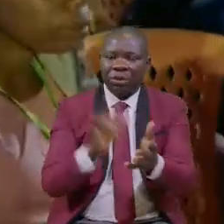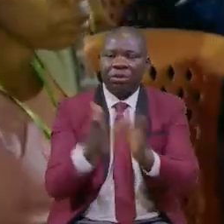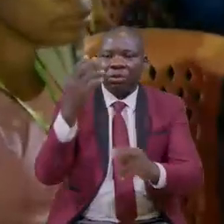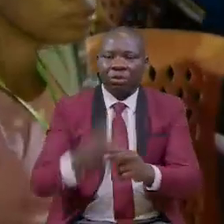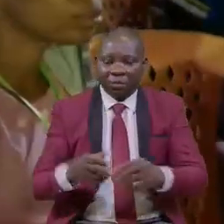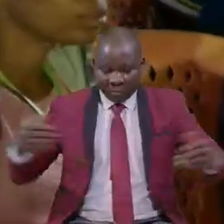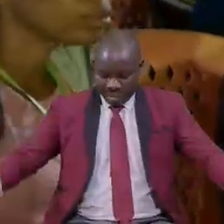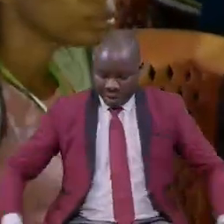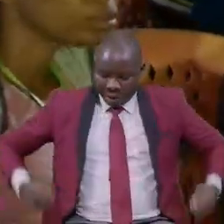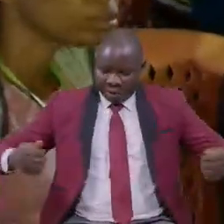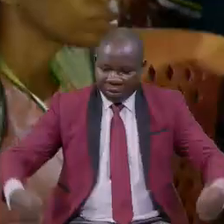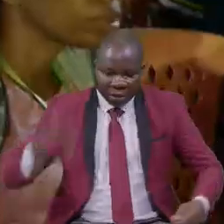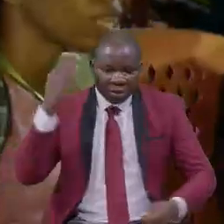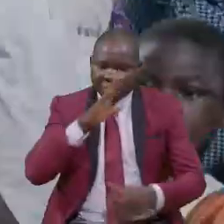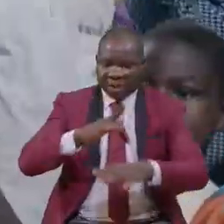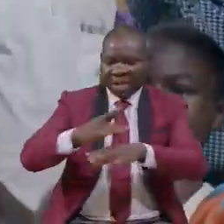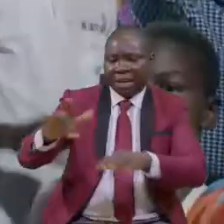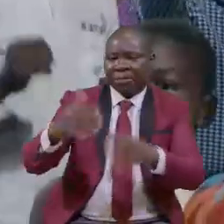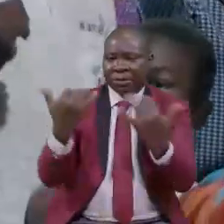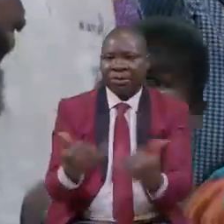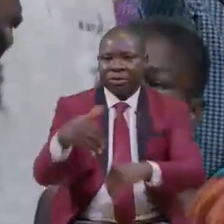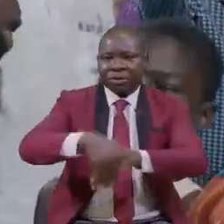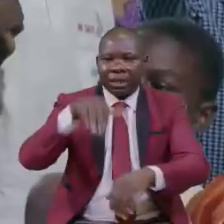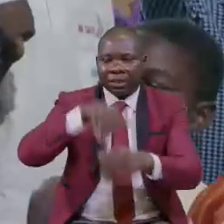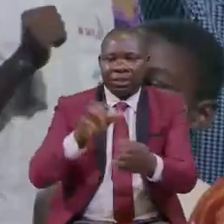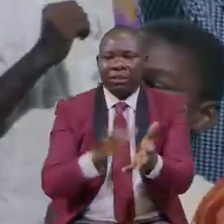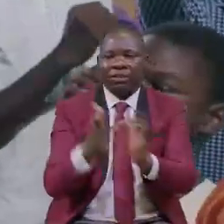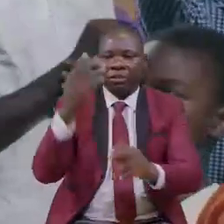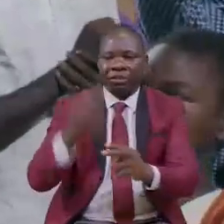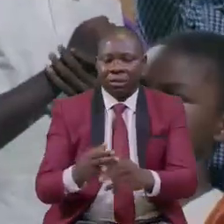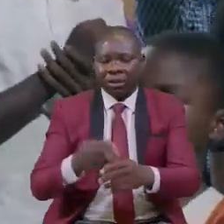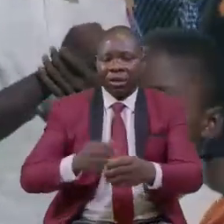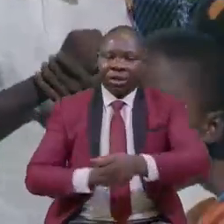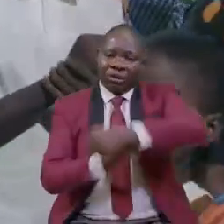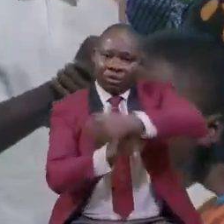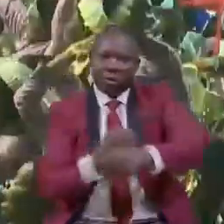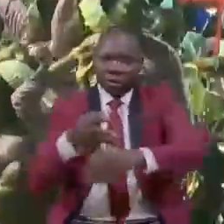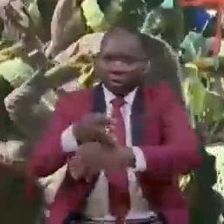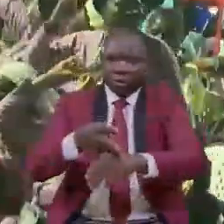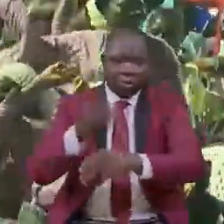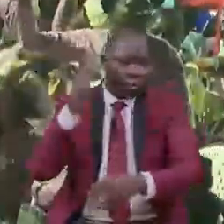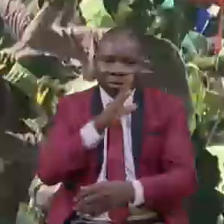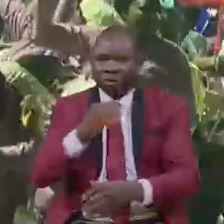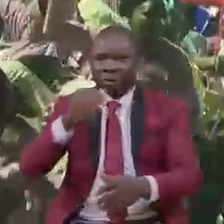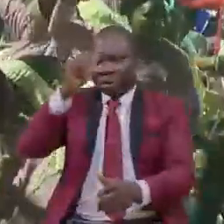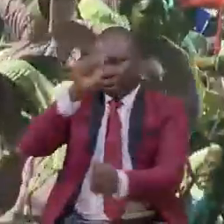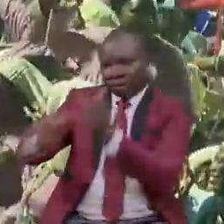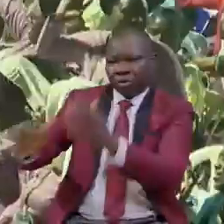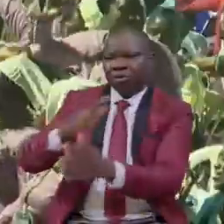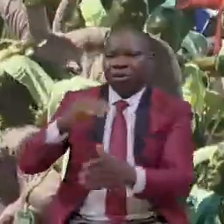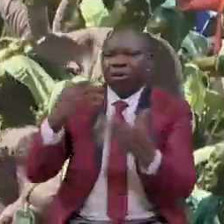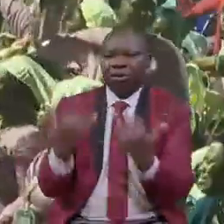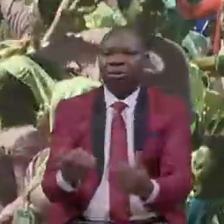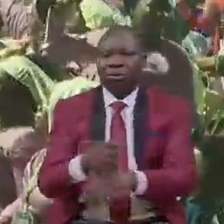Wheelchairs will be empty tonight. Crutches will be thrown away tonight. Blind